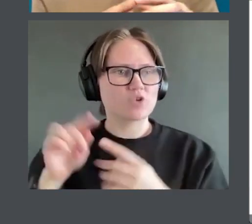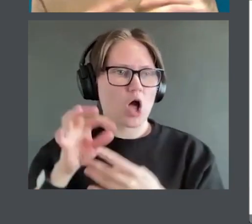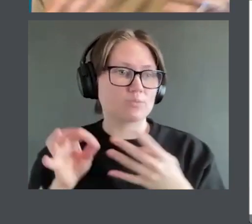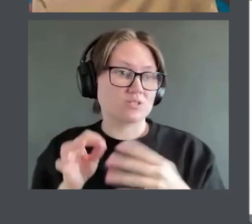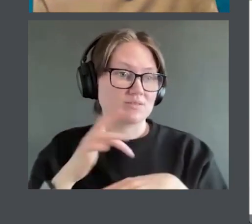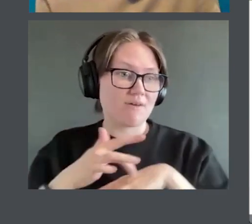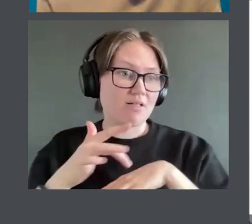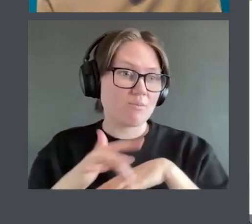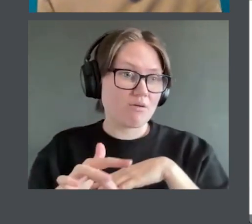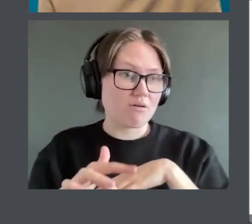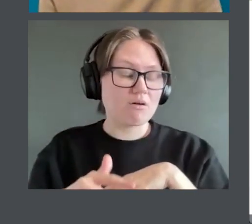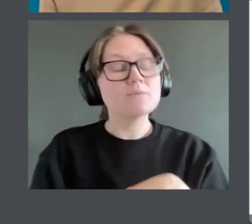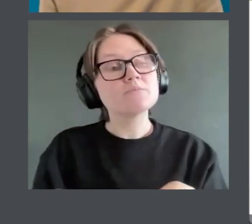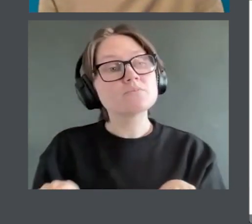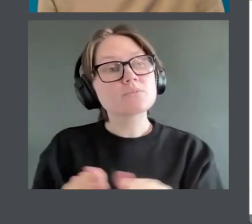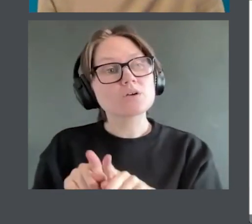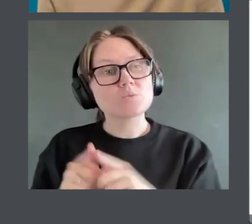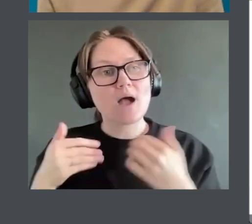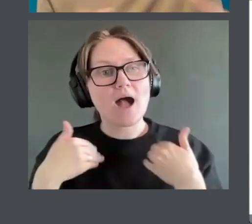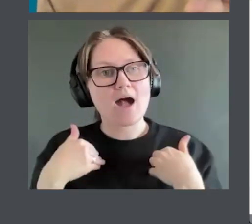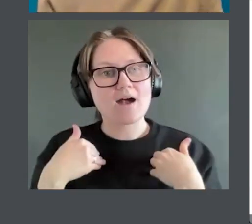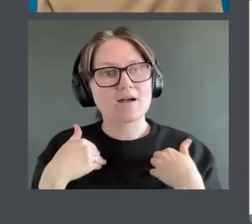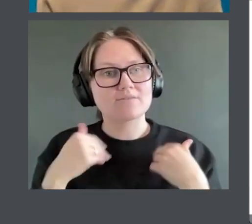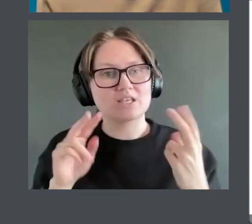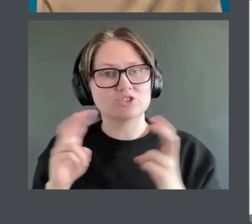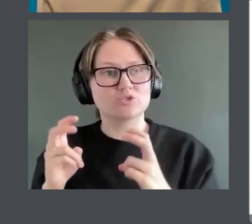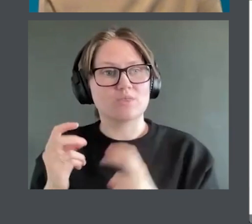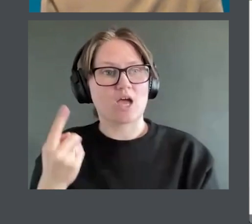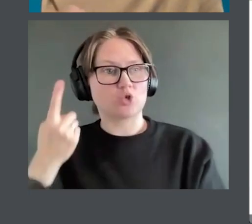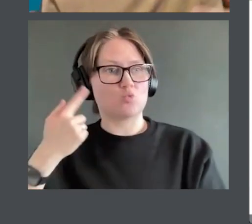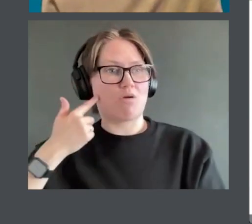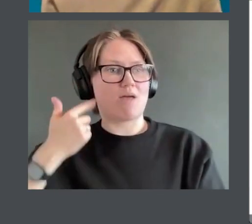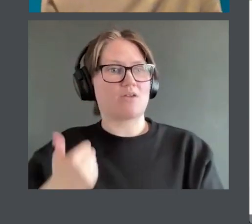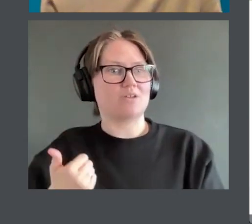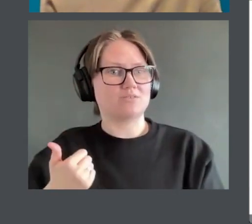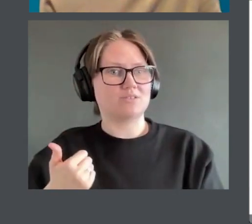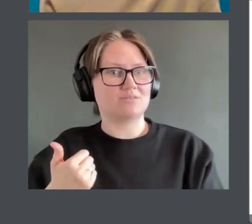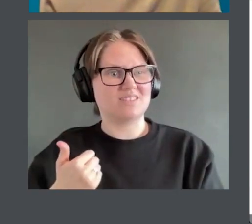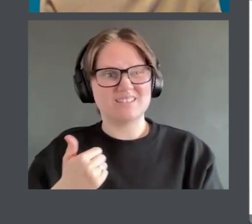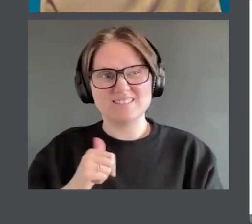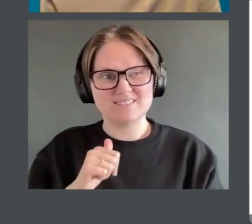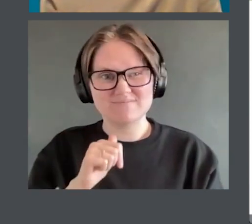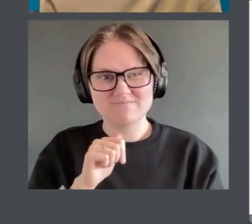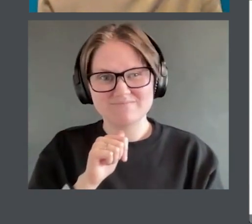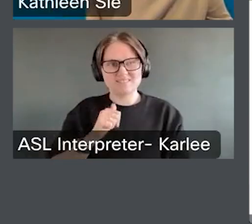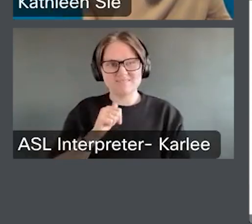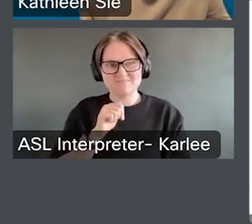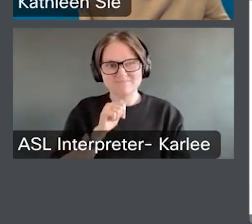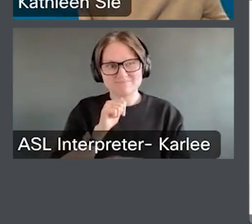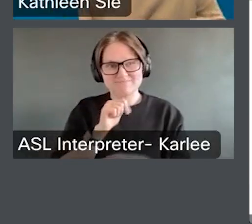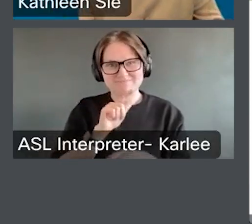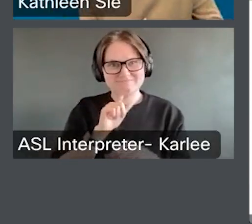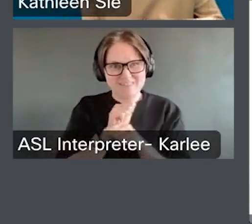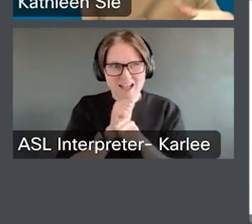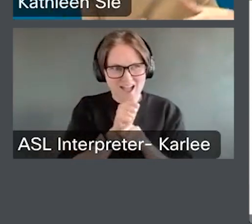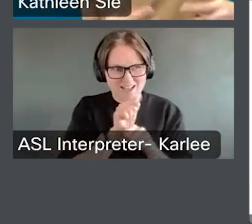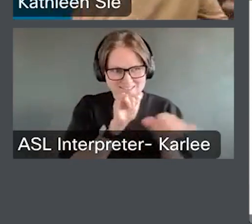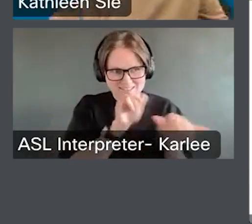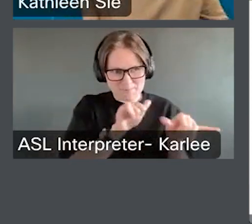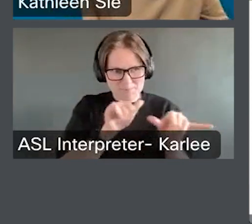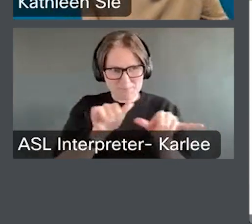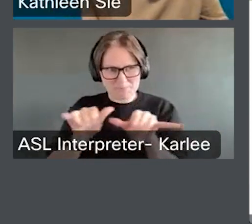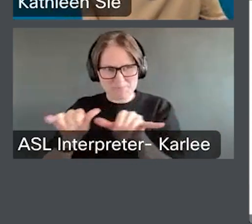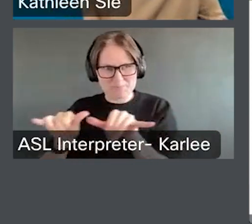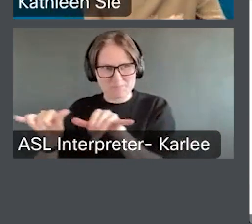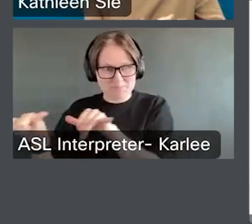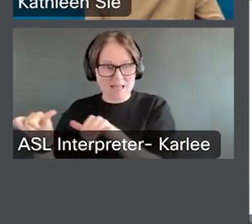then there's the issue that unilateral hearing loss is not unilateral hearing loss is not unilateral hearing loss. There's